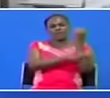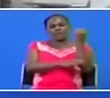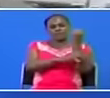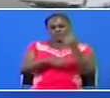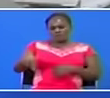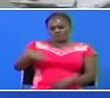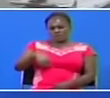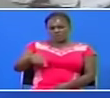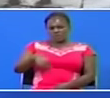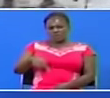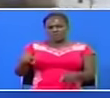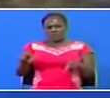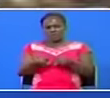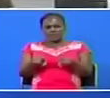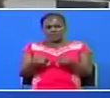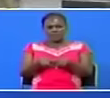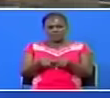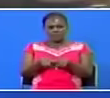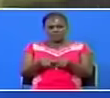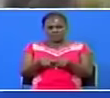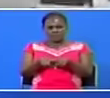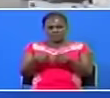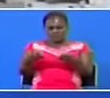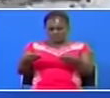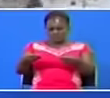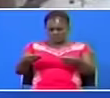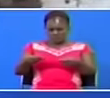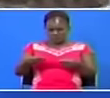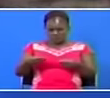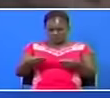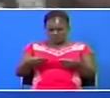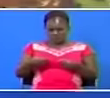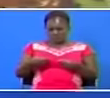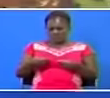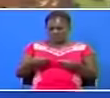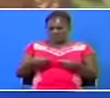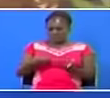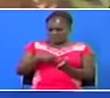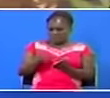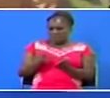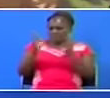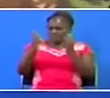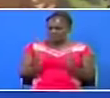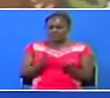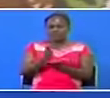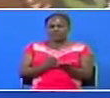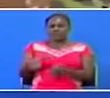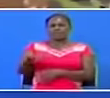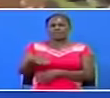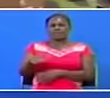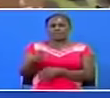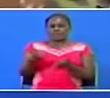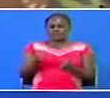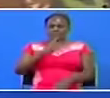have also given the, we have also paid the ultimate price in some of the missions.